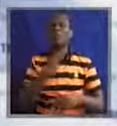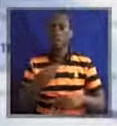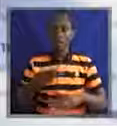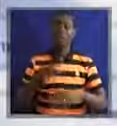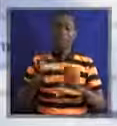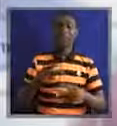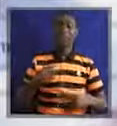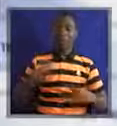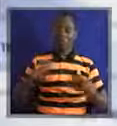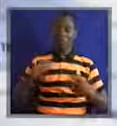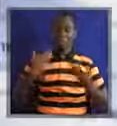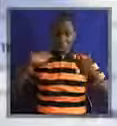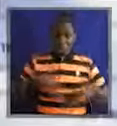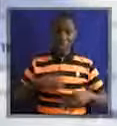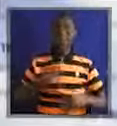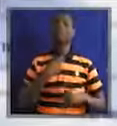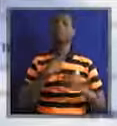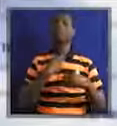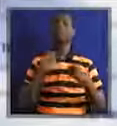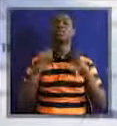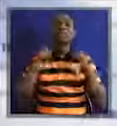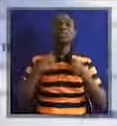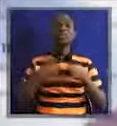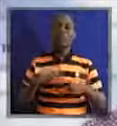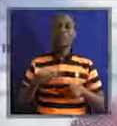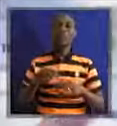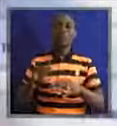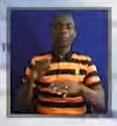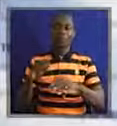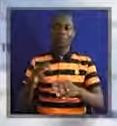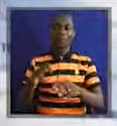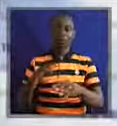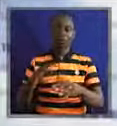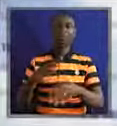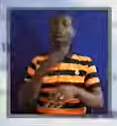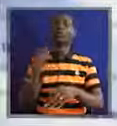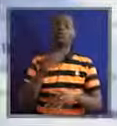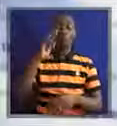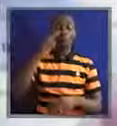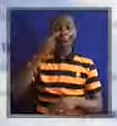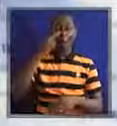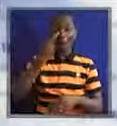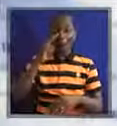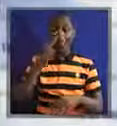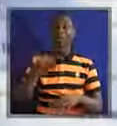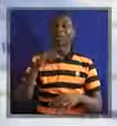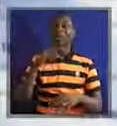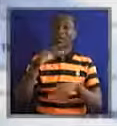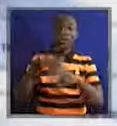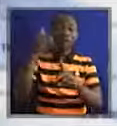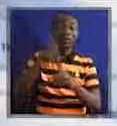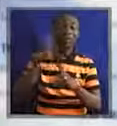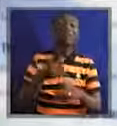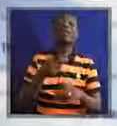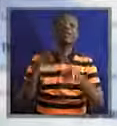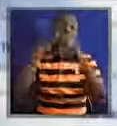ye nsaso osofo a wasra enku na waye ko na o gina ho na o ka che o se o ye odi fo na wa gisa de o